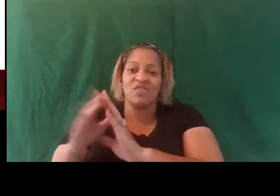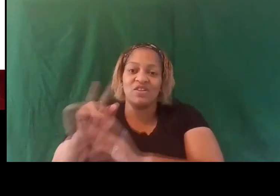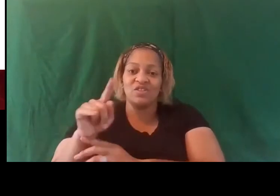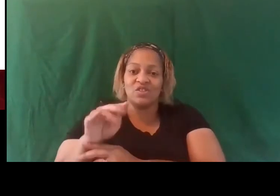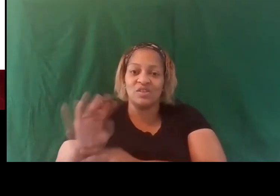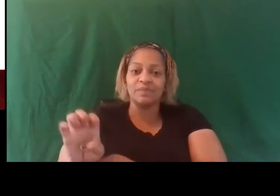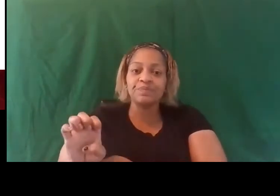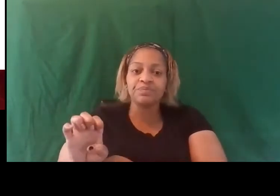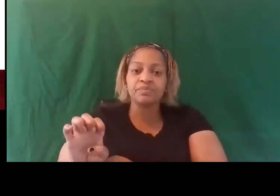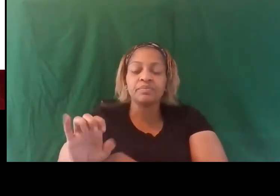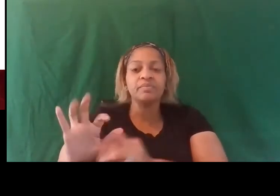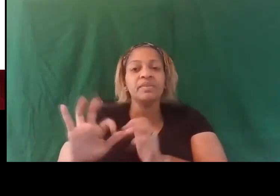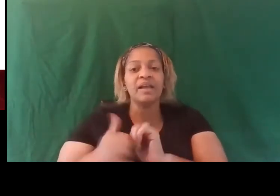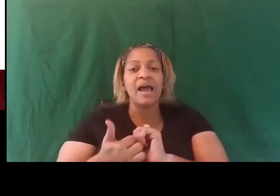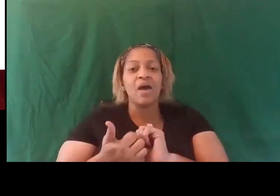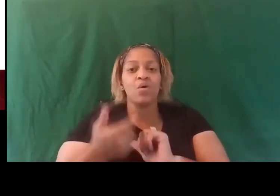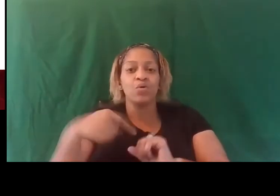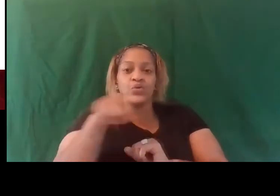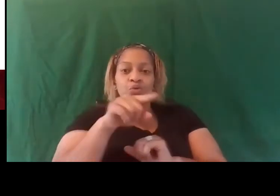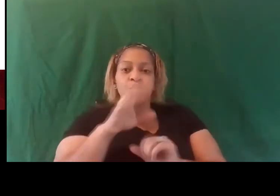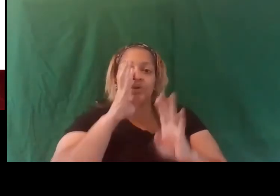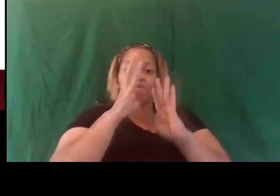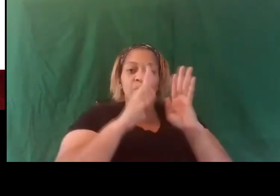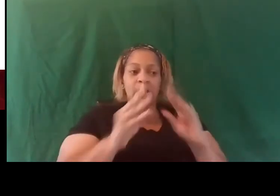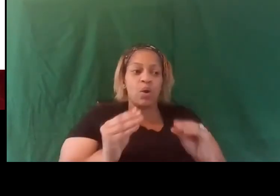more effective habits?